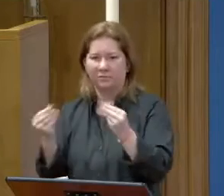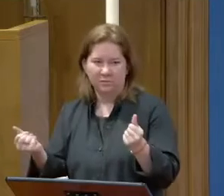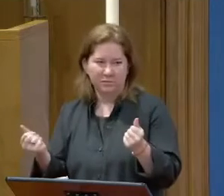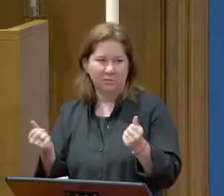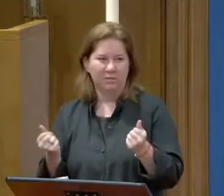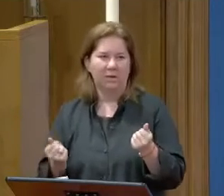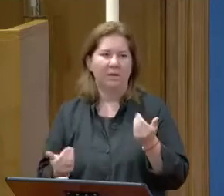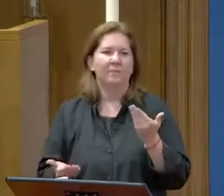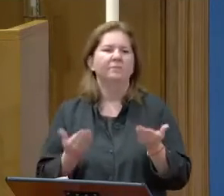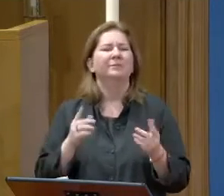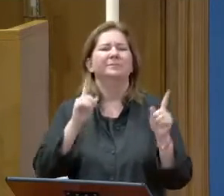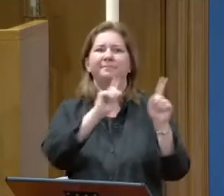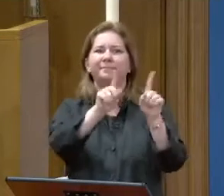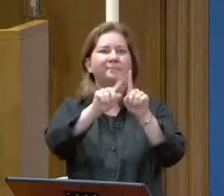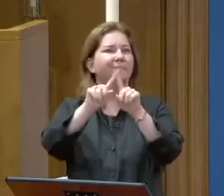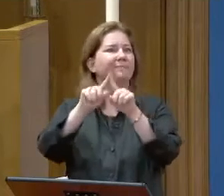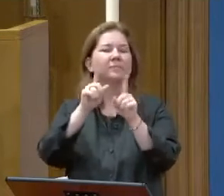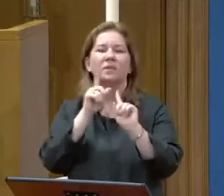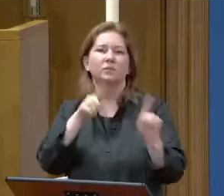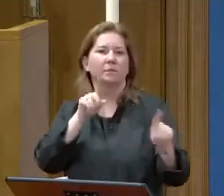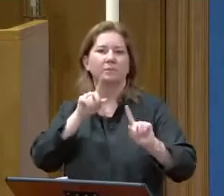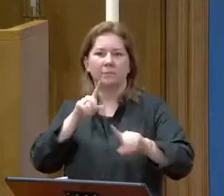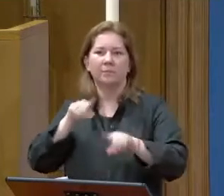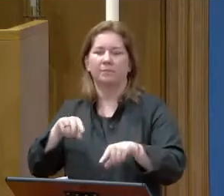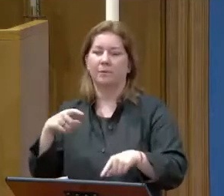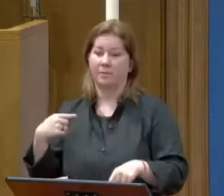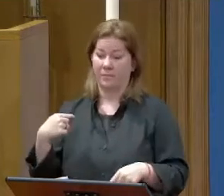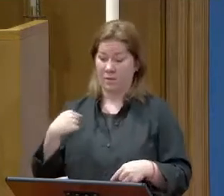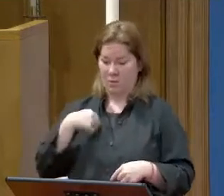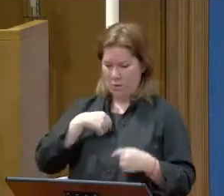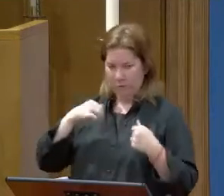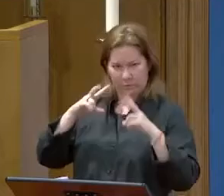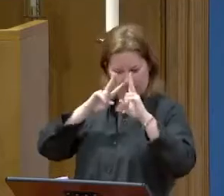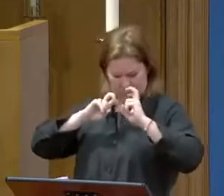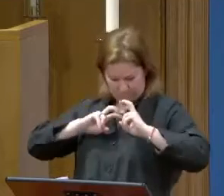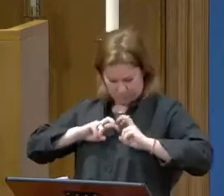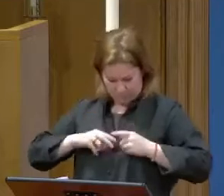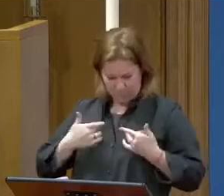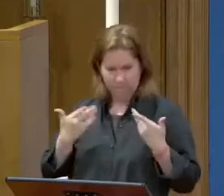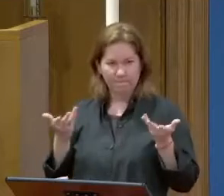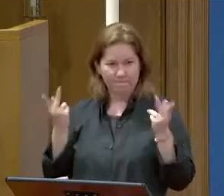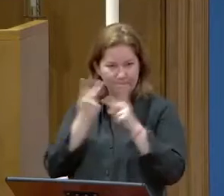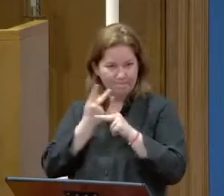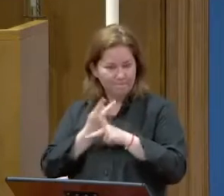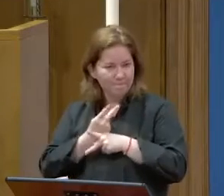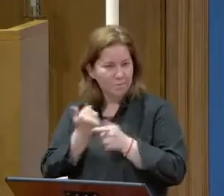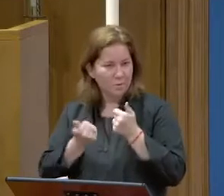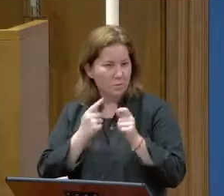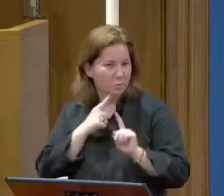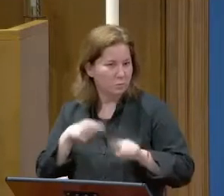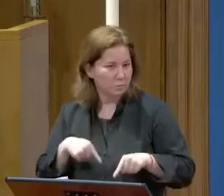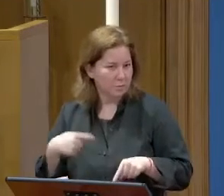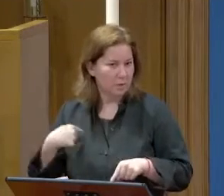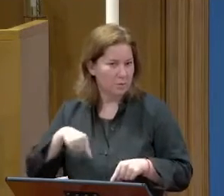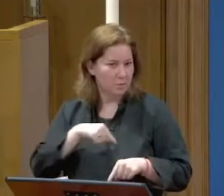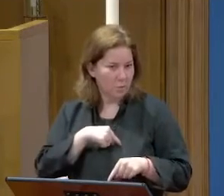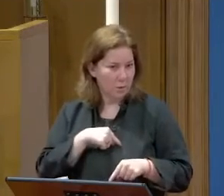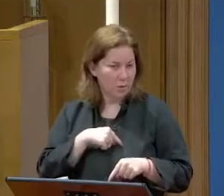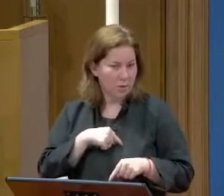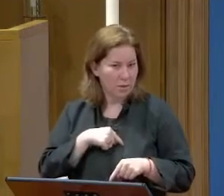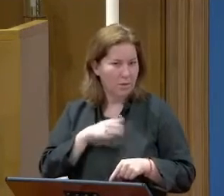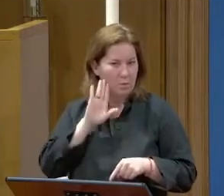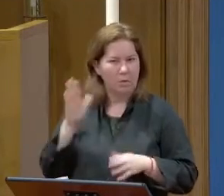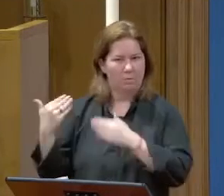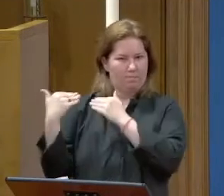million different responses, and each one of us needs to search our own hearts and figure out which of those responses we bear the